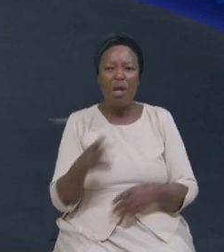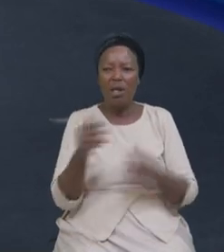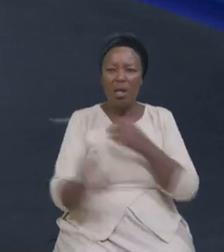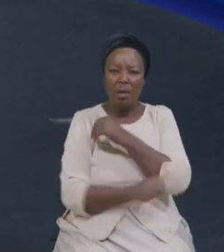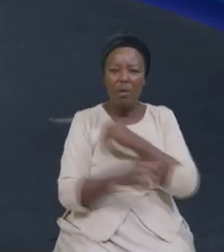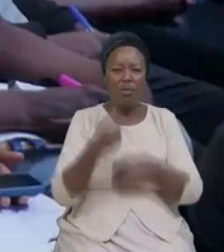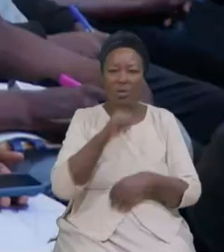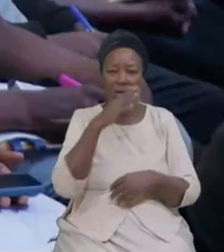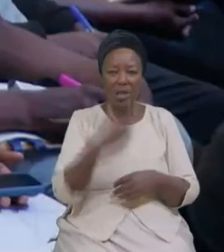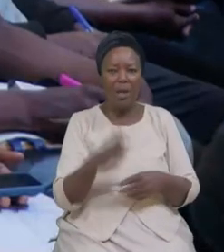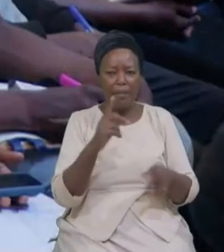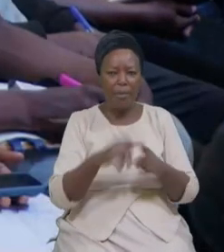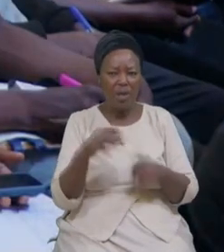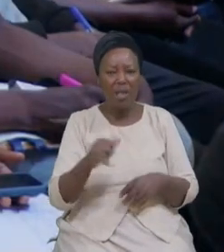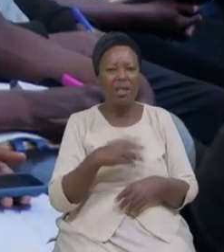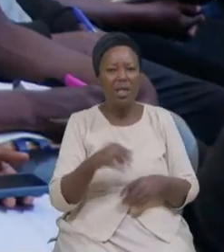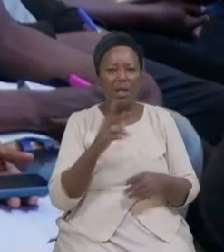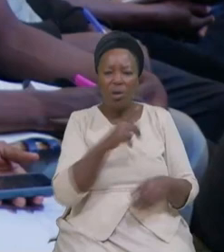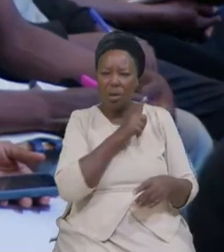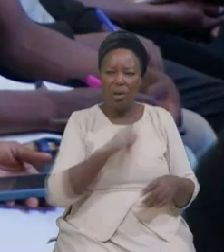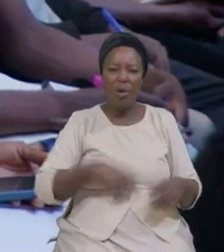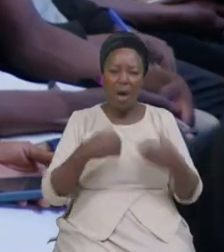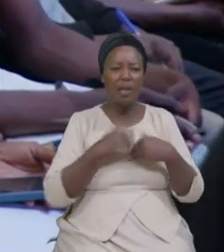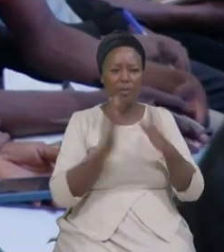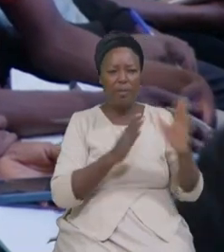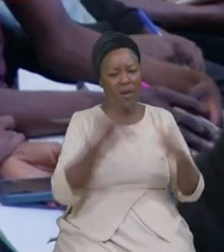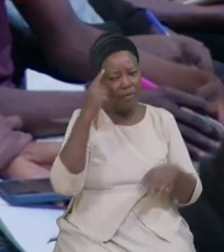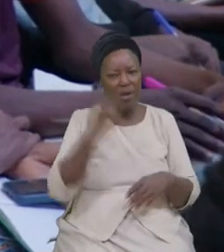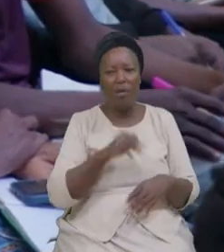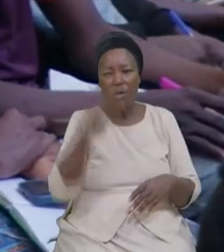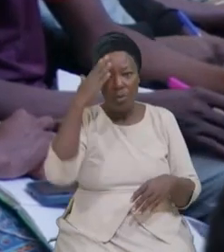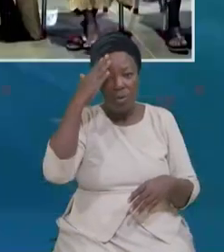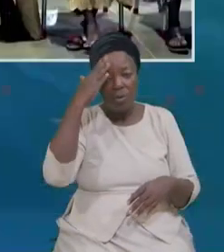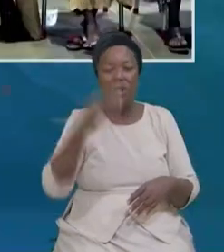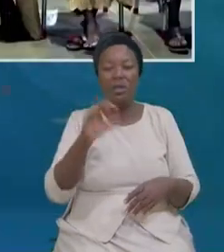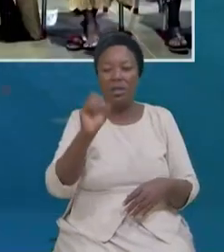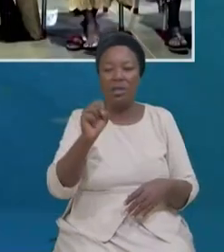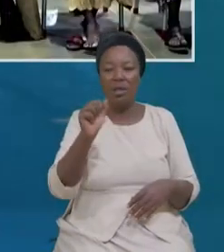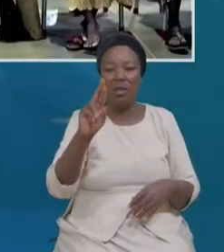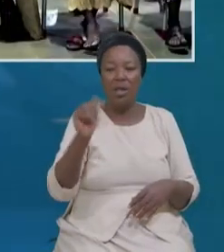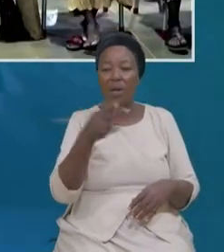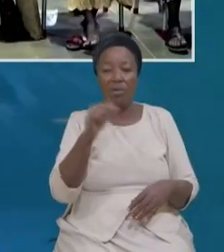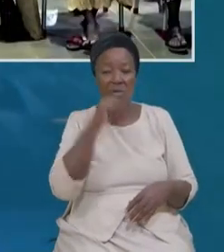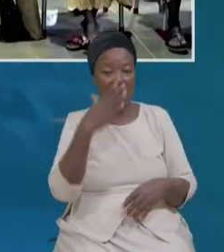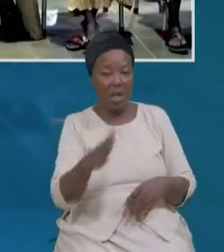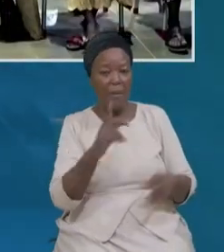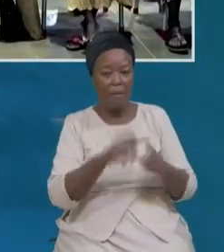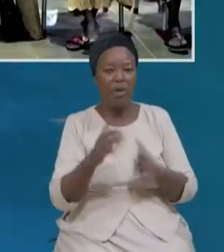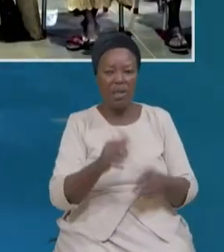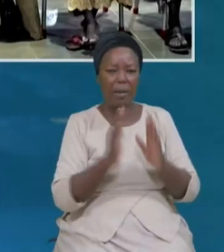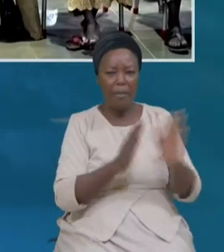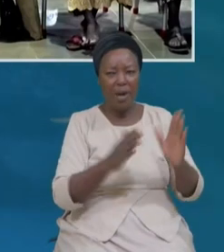were parts of him, of his body, dead. Sarah wasn't dead, but there were parts of her dead.